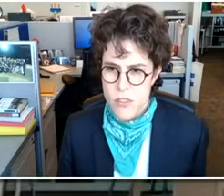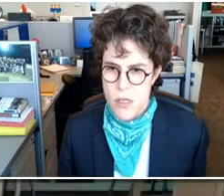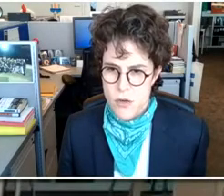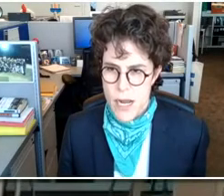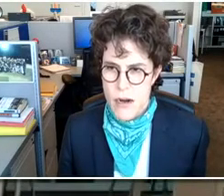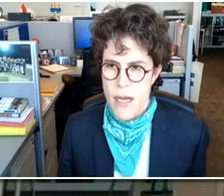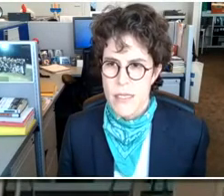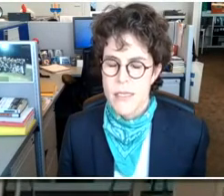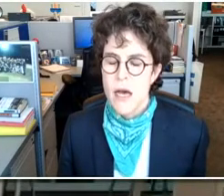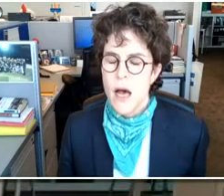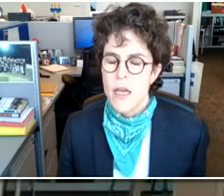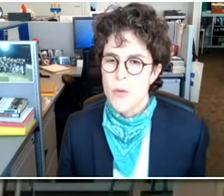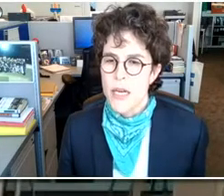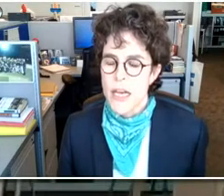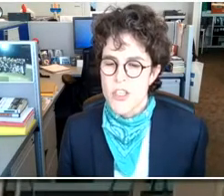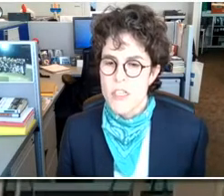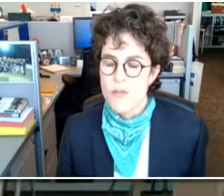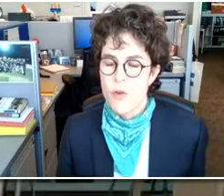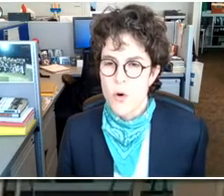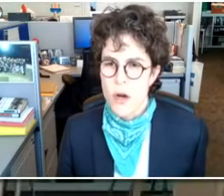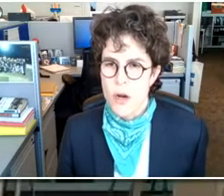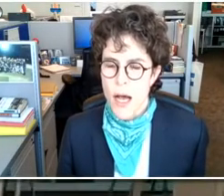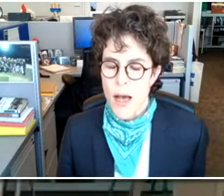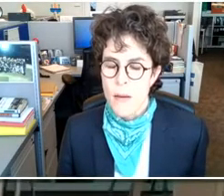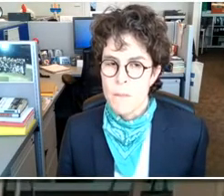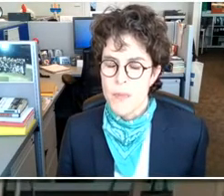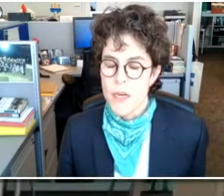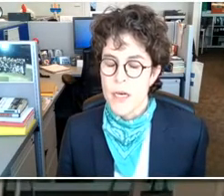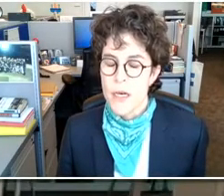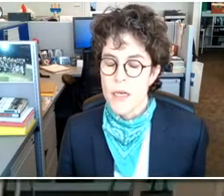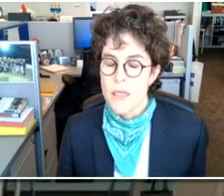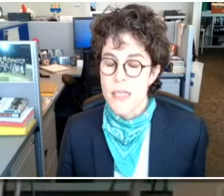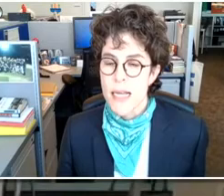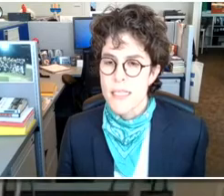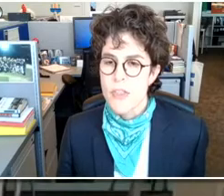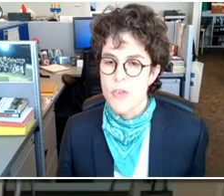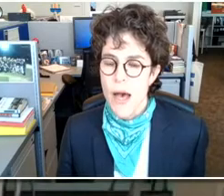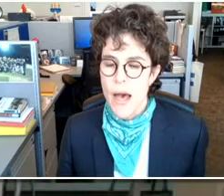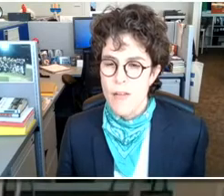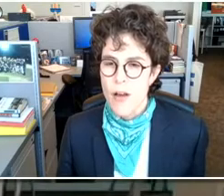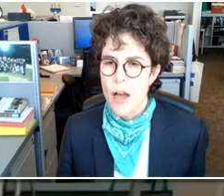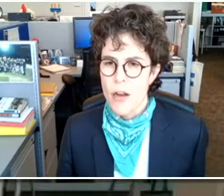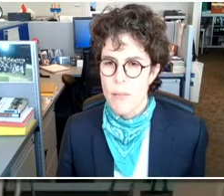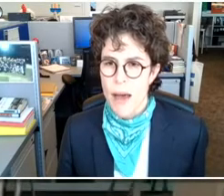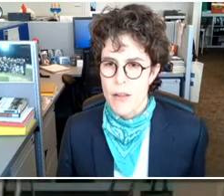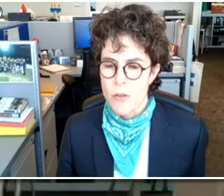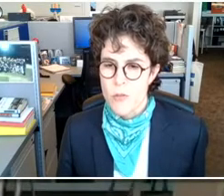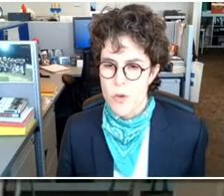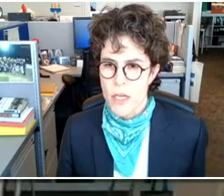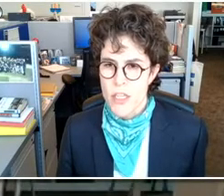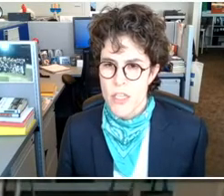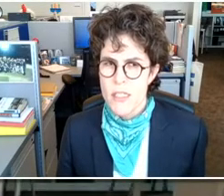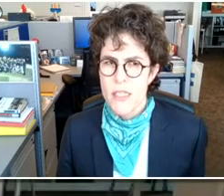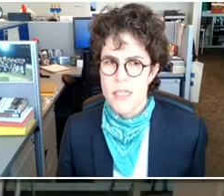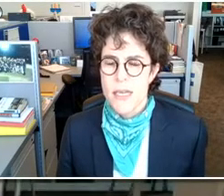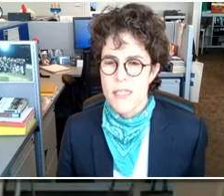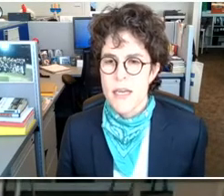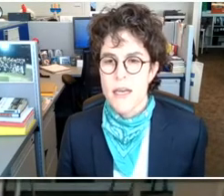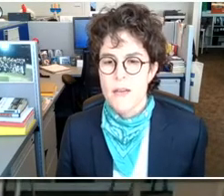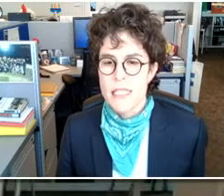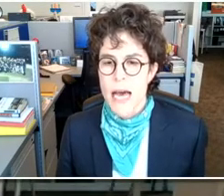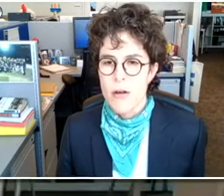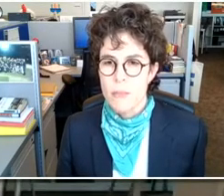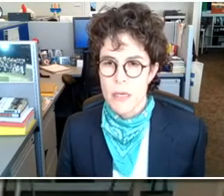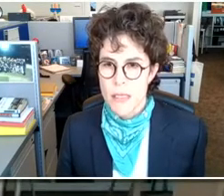um to ensure social distancing but I want it to be abundantly clear um that you know we have not heard from